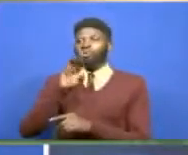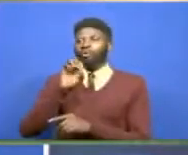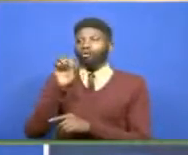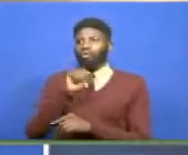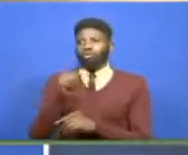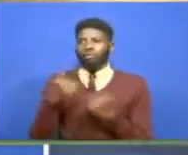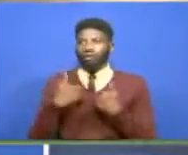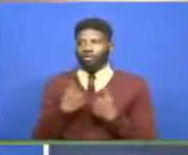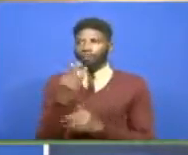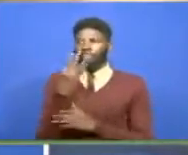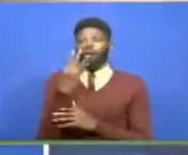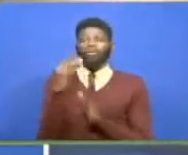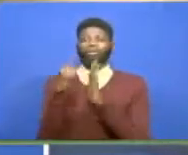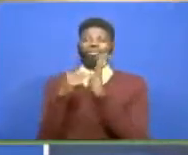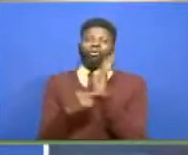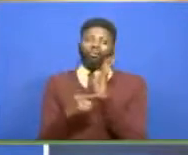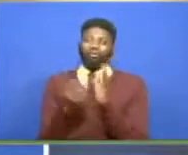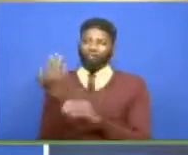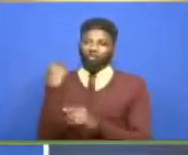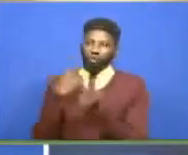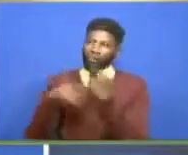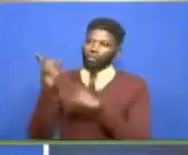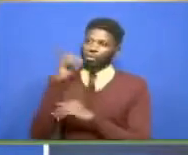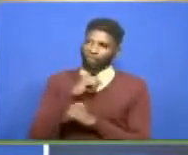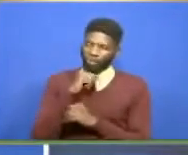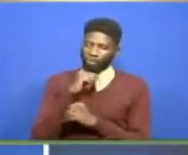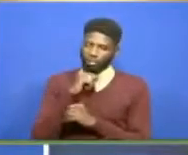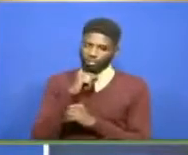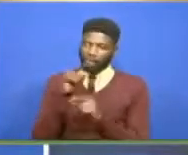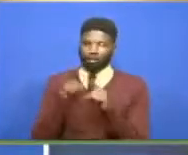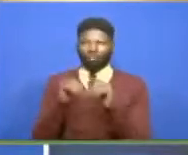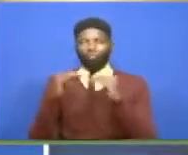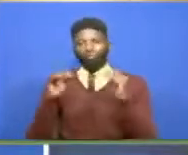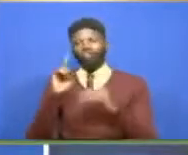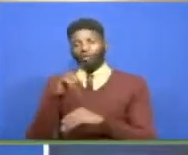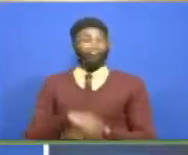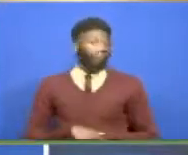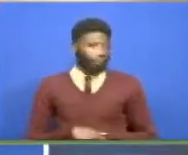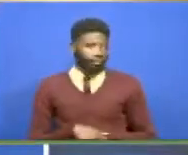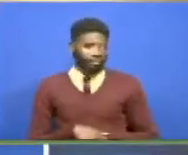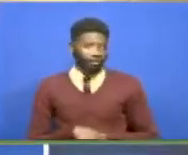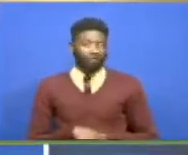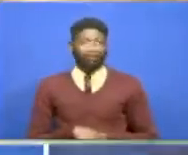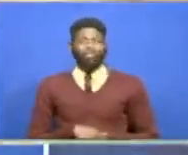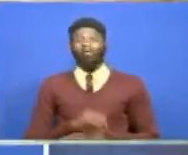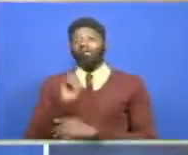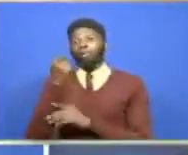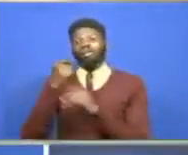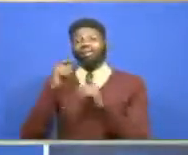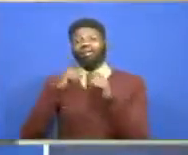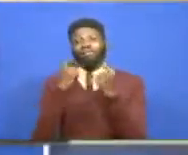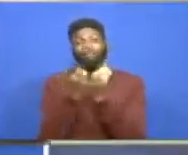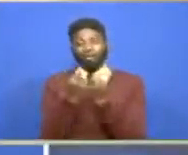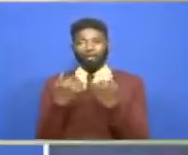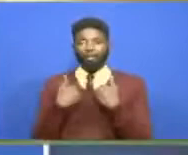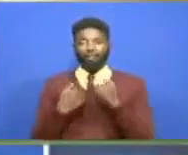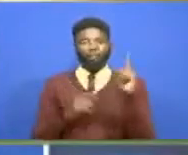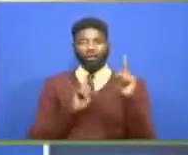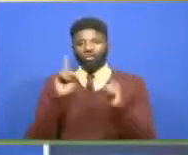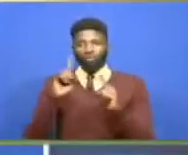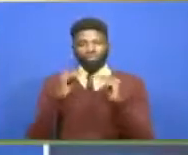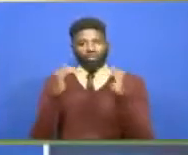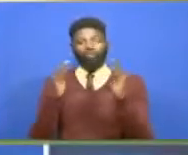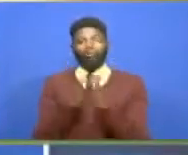on 4 points, having registered a win and a draw so far. Stars played out to a 1-1 draw against Egypt in Cairo